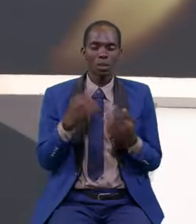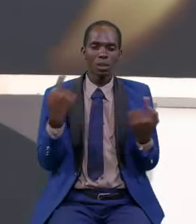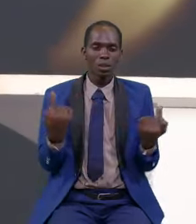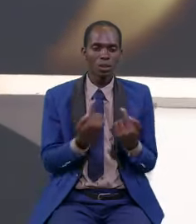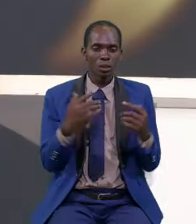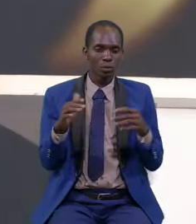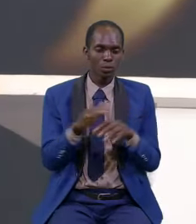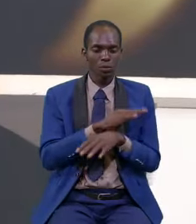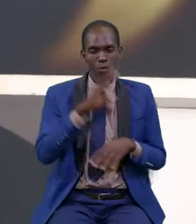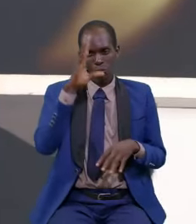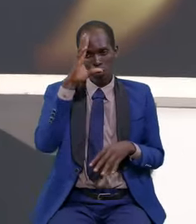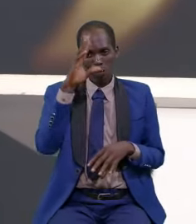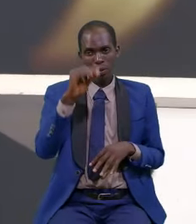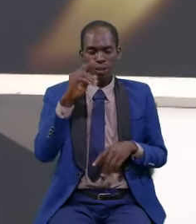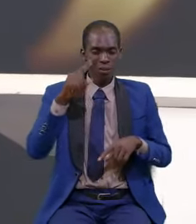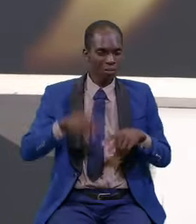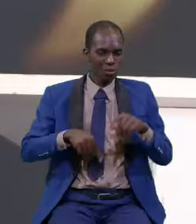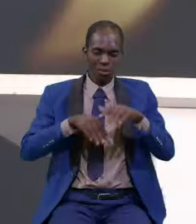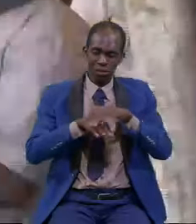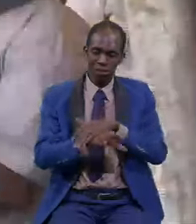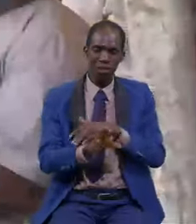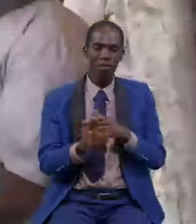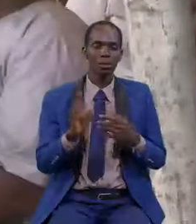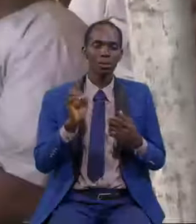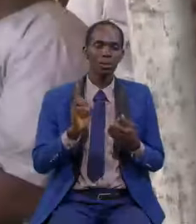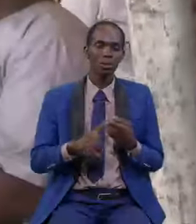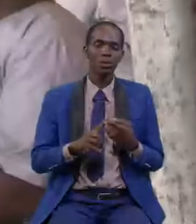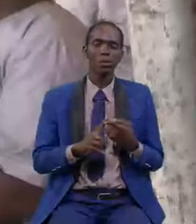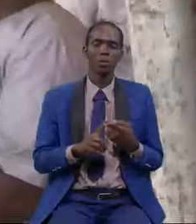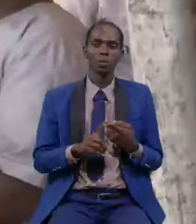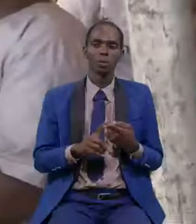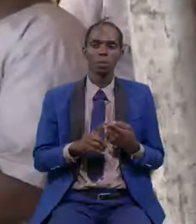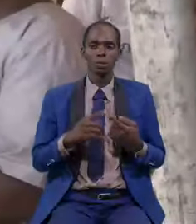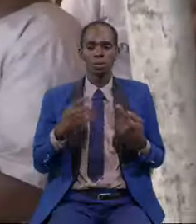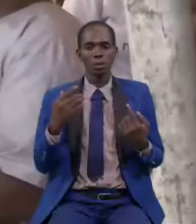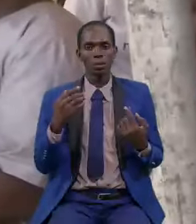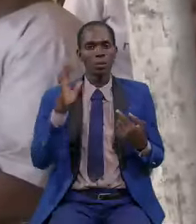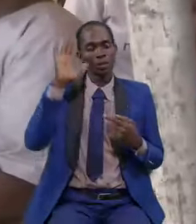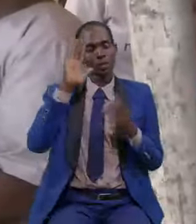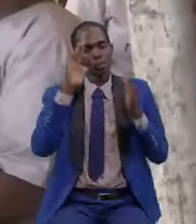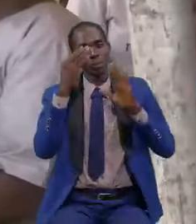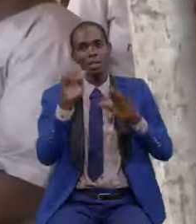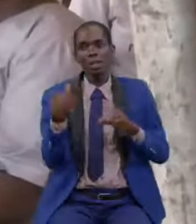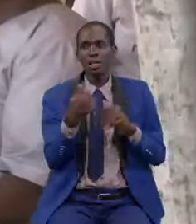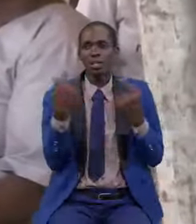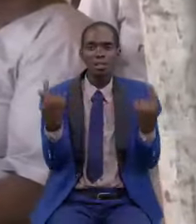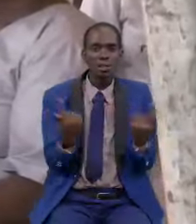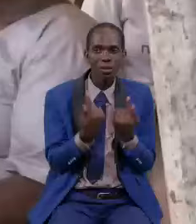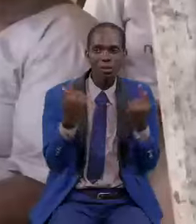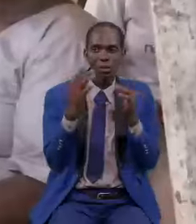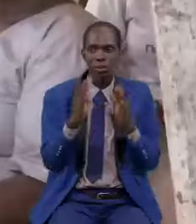get into his presence. Any sinful man trying to get to the presence